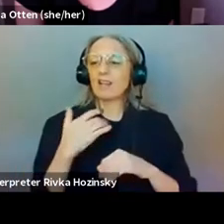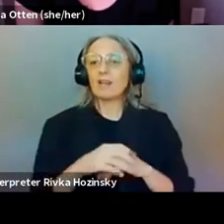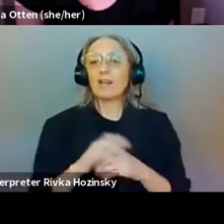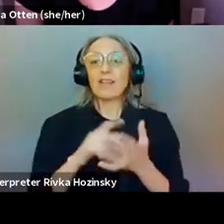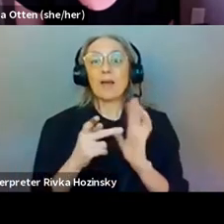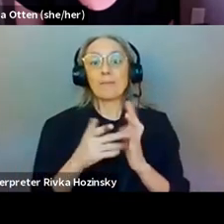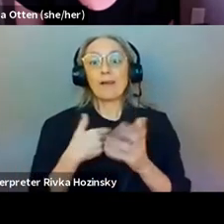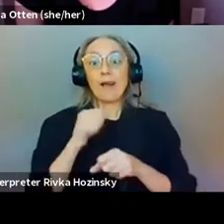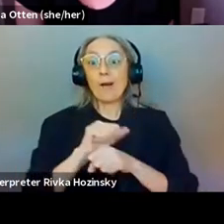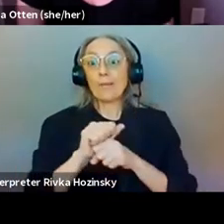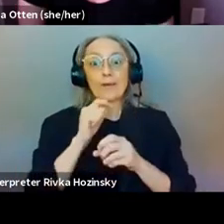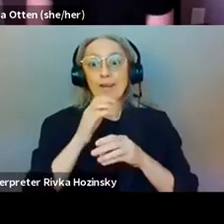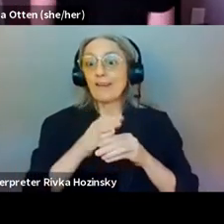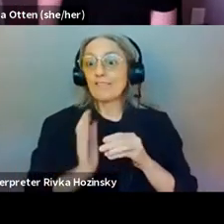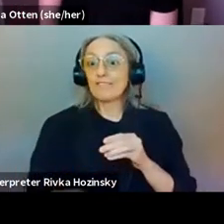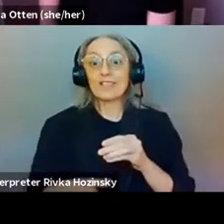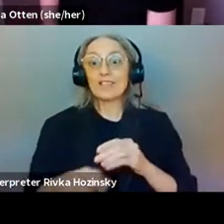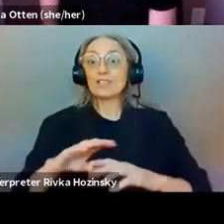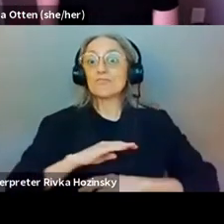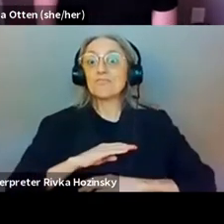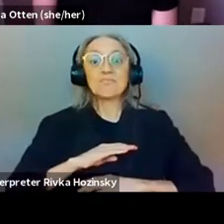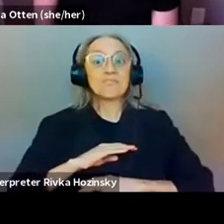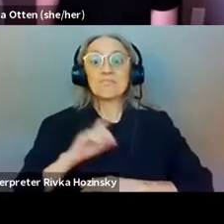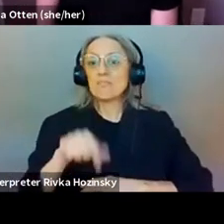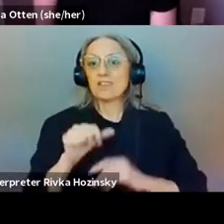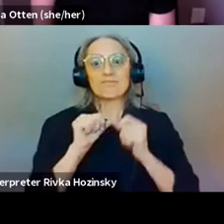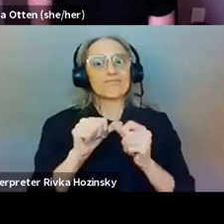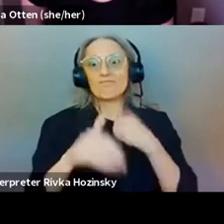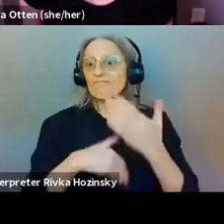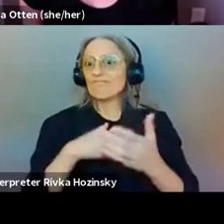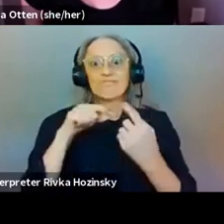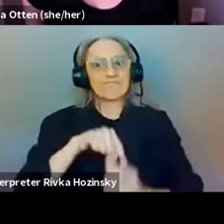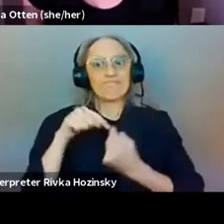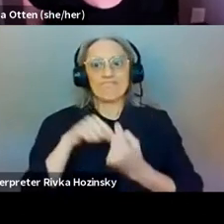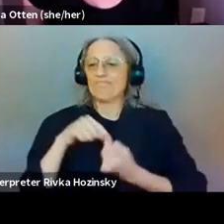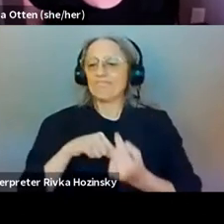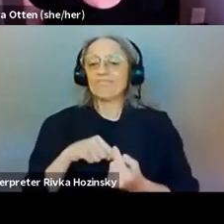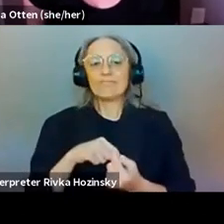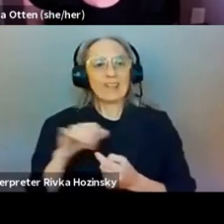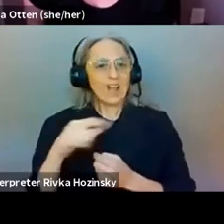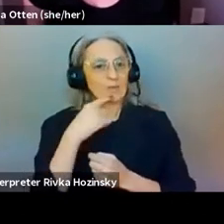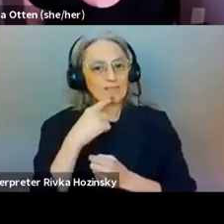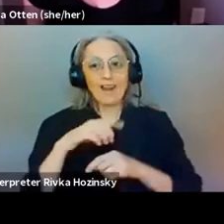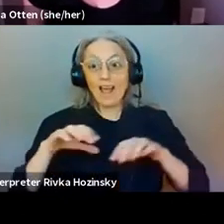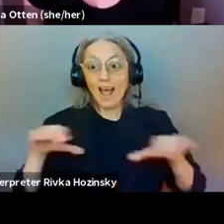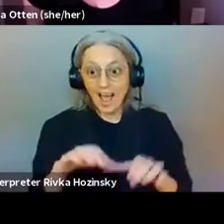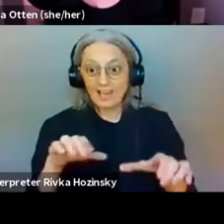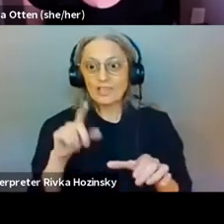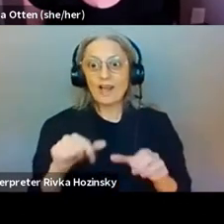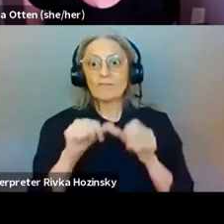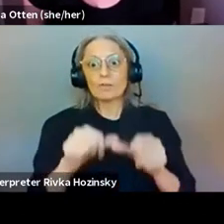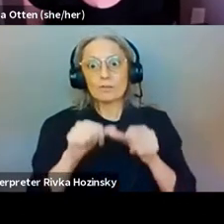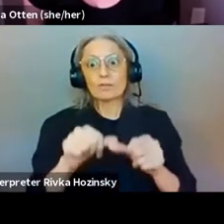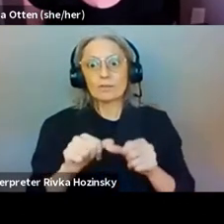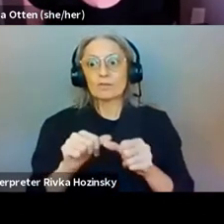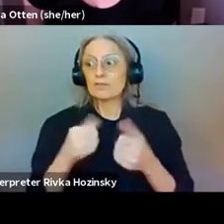yet, and that it needs to continue. And as you said, you know, the action needs to happen and continue to happen until today